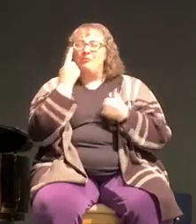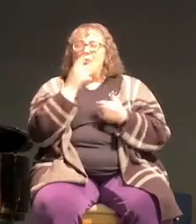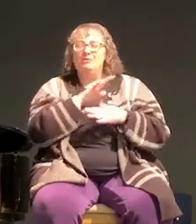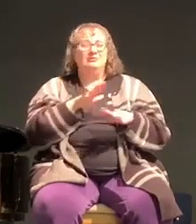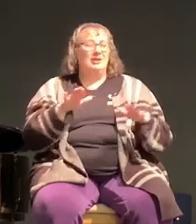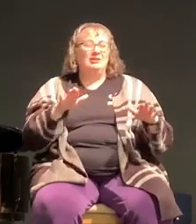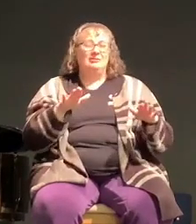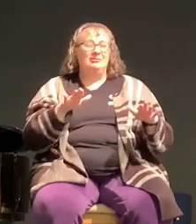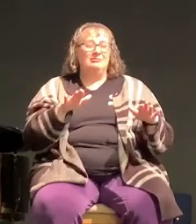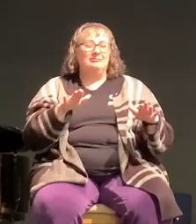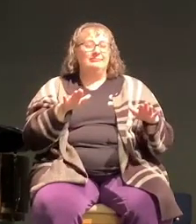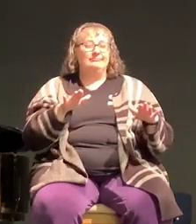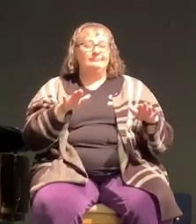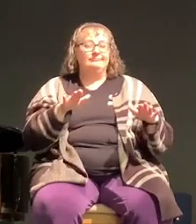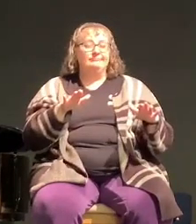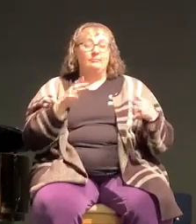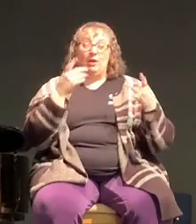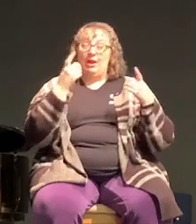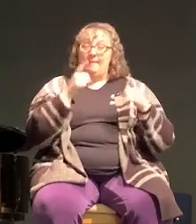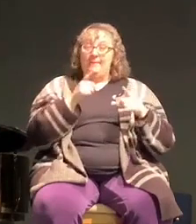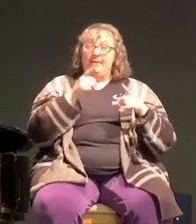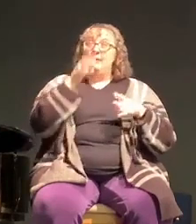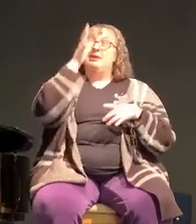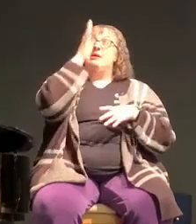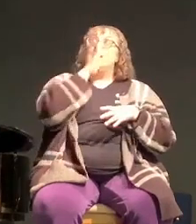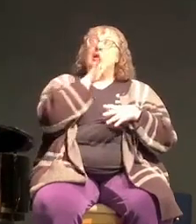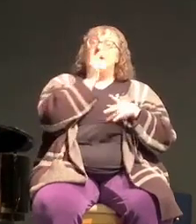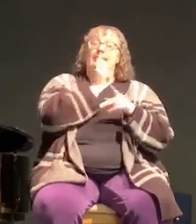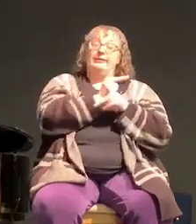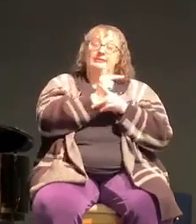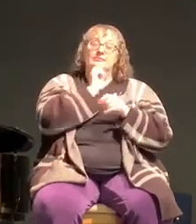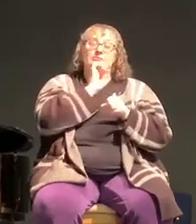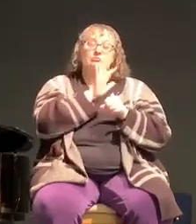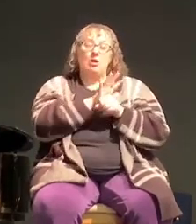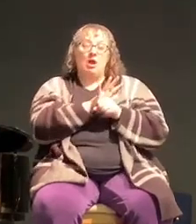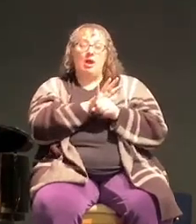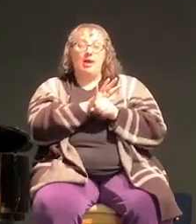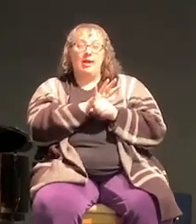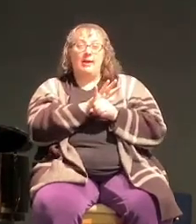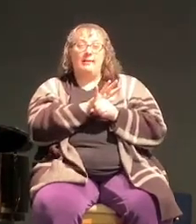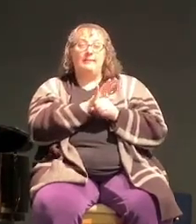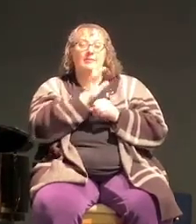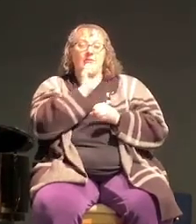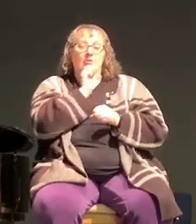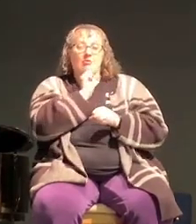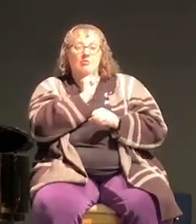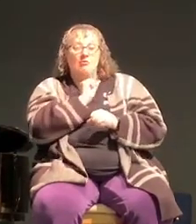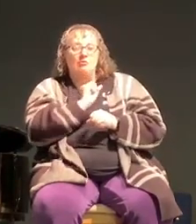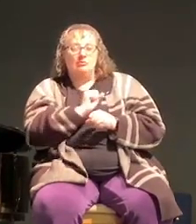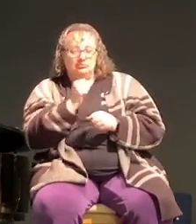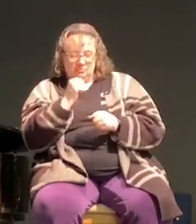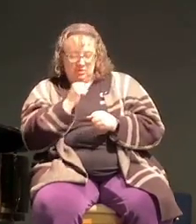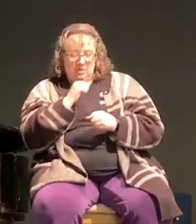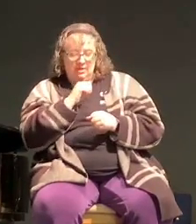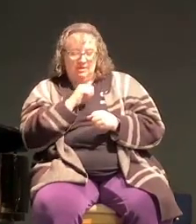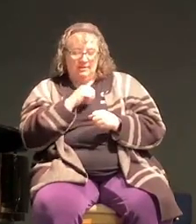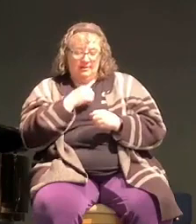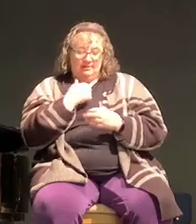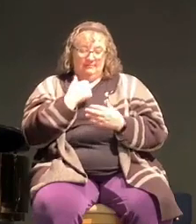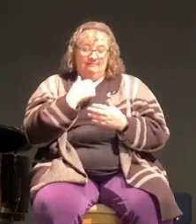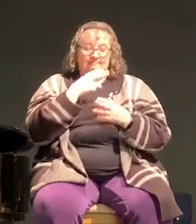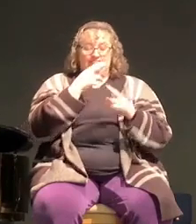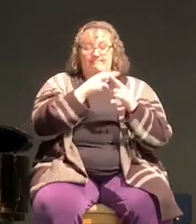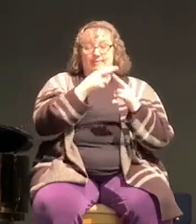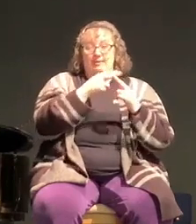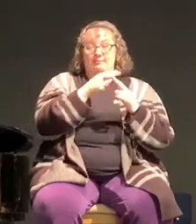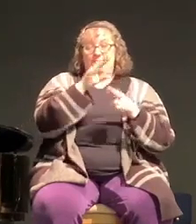child? So what happens is God keeps his promise. And in their very old age, they have their son and they name him Isaac.